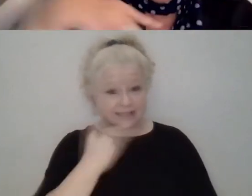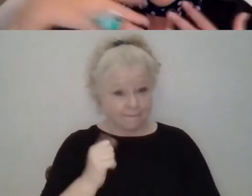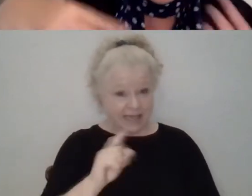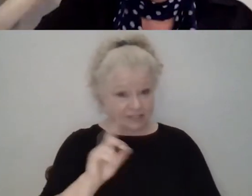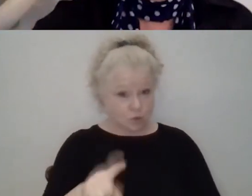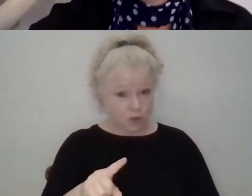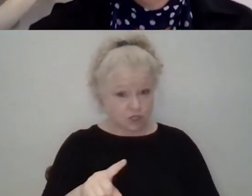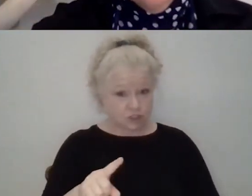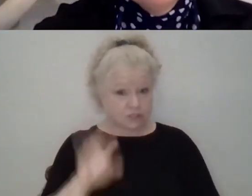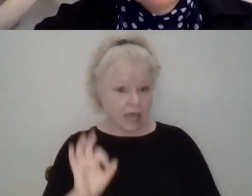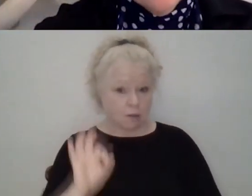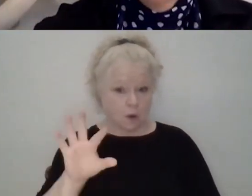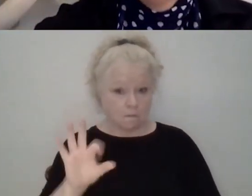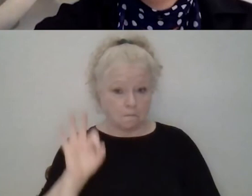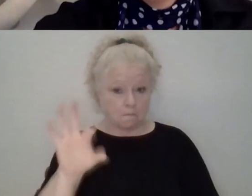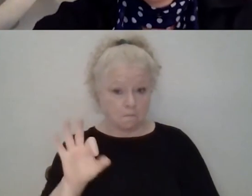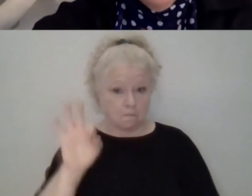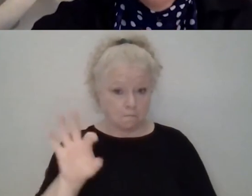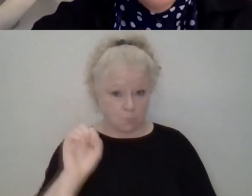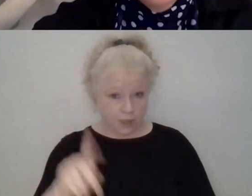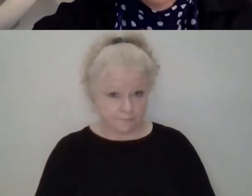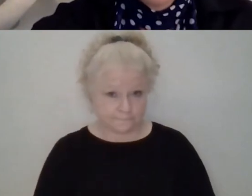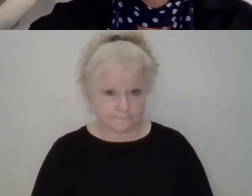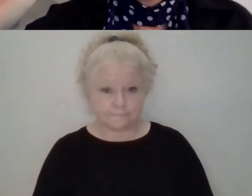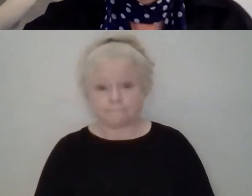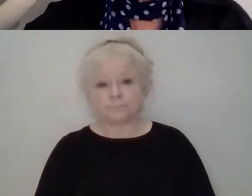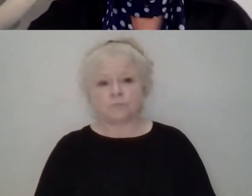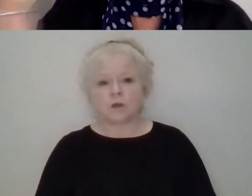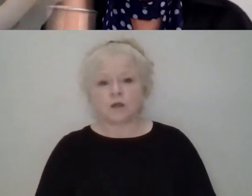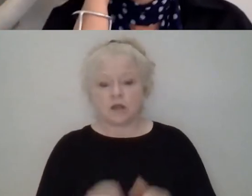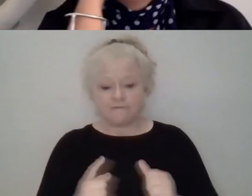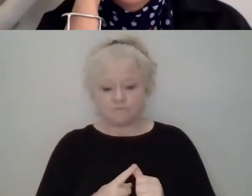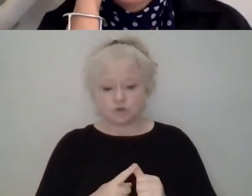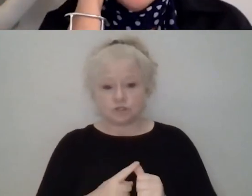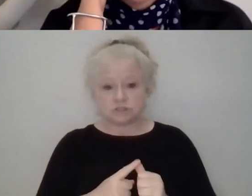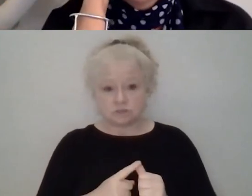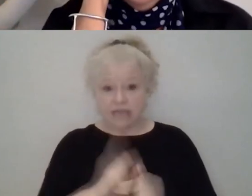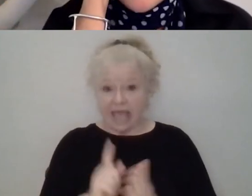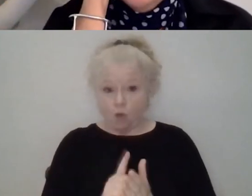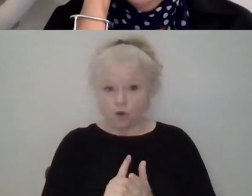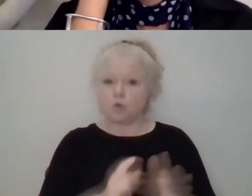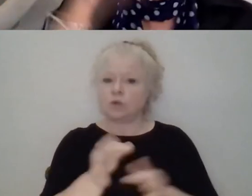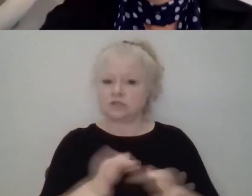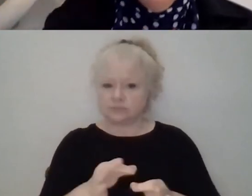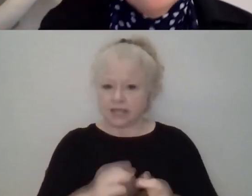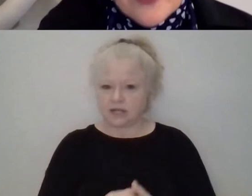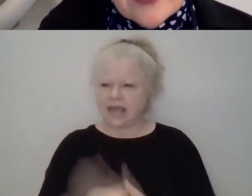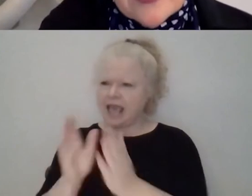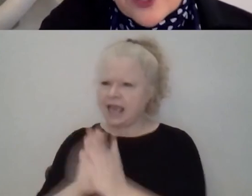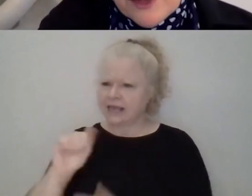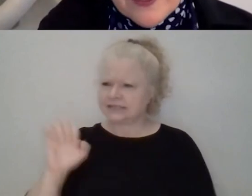pop in with as we go. Okay, so I just want to explain the first hour. I was asking SCAD who